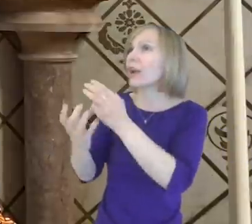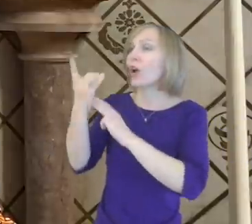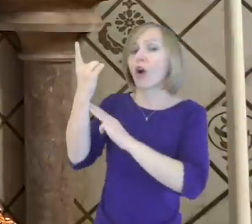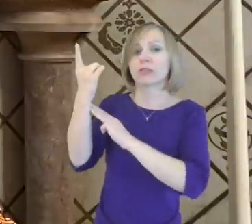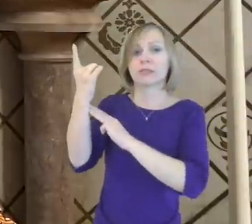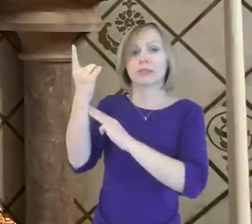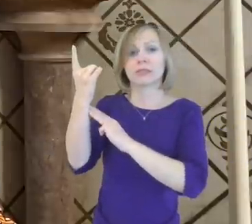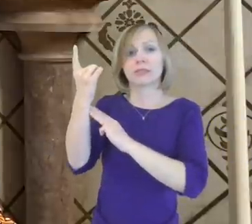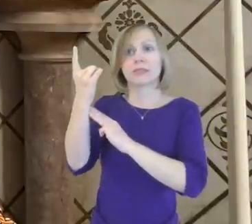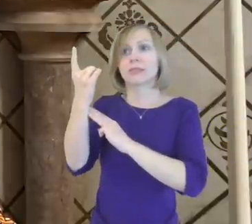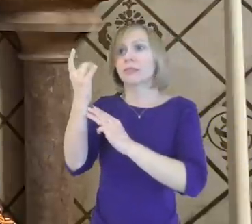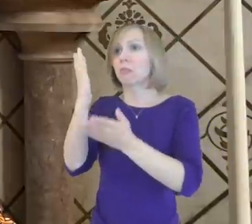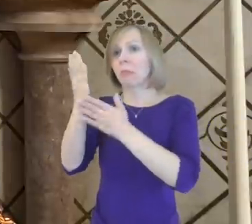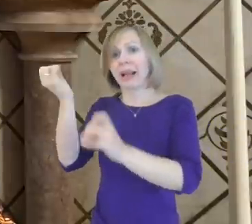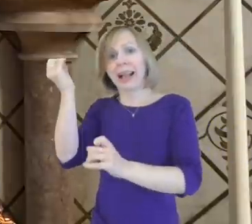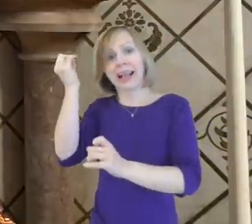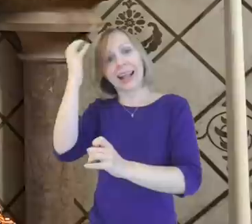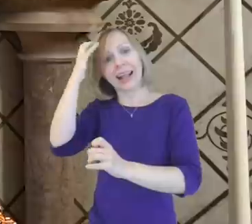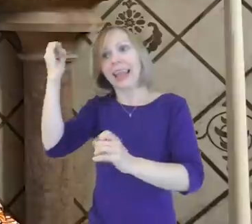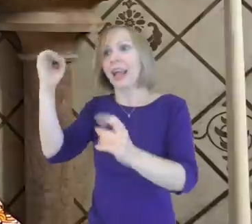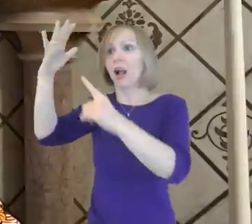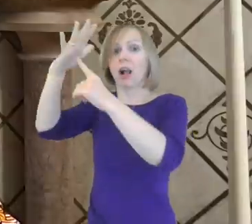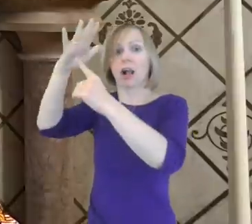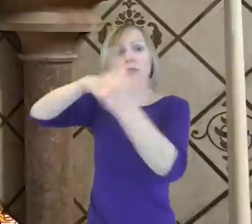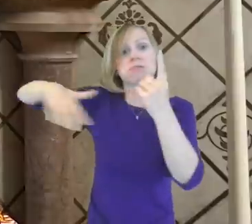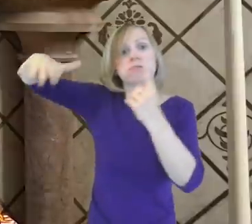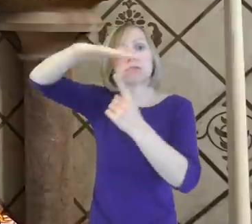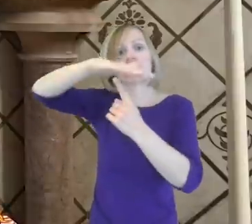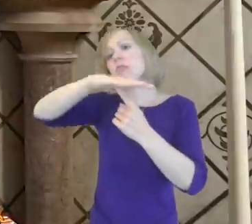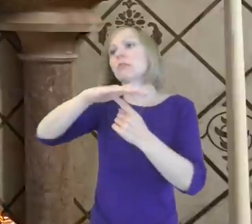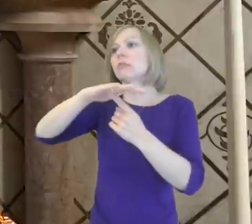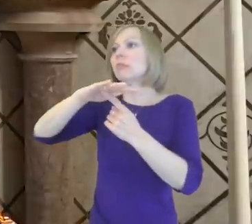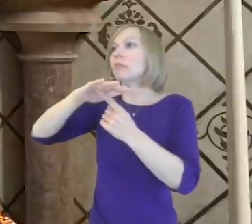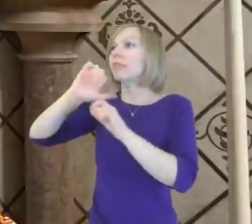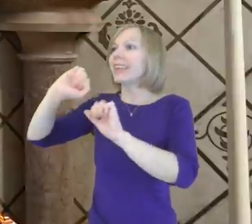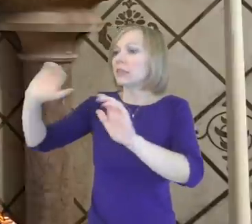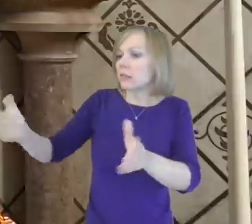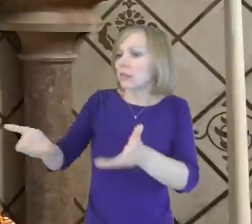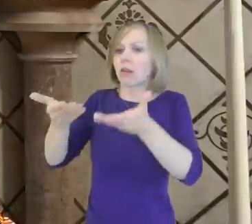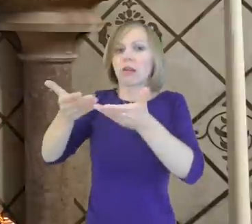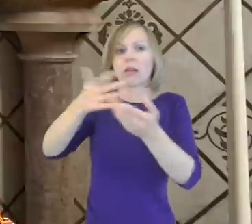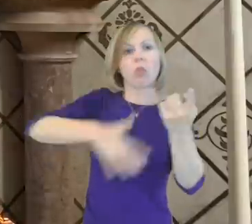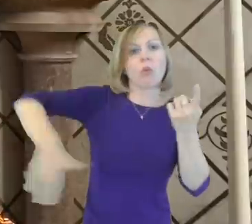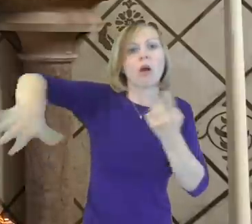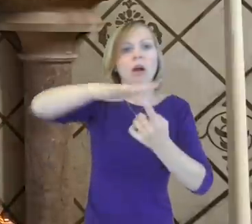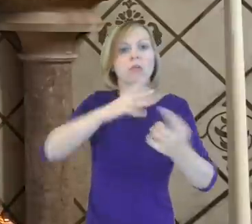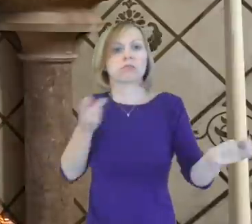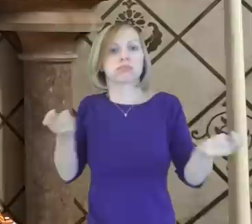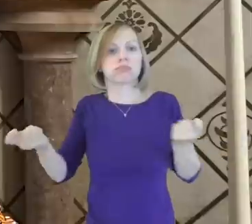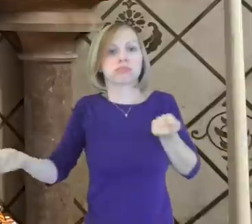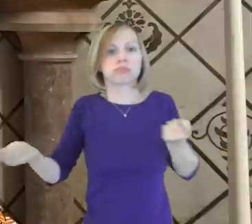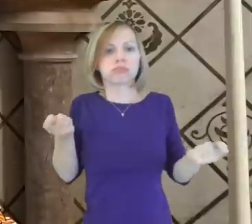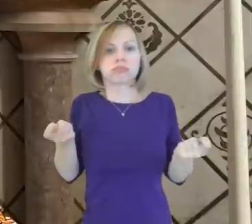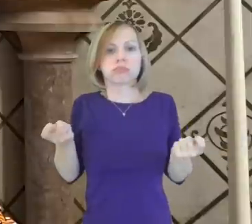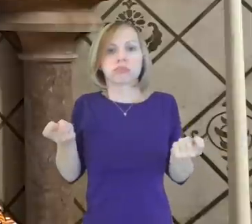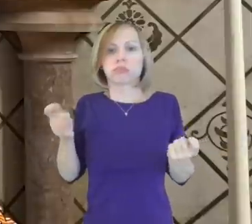King above all gods. In his hand are all the corners of the earth,